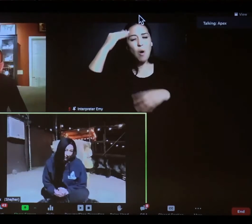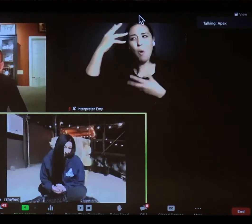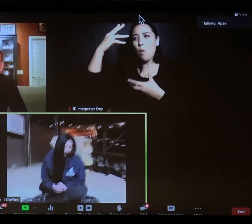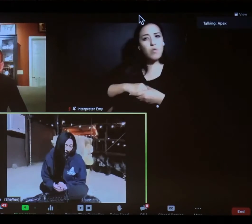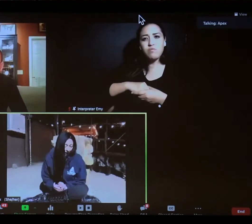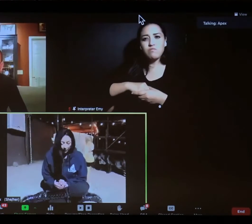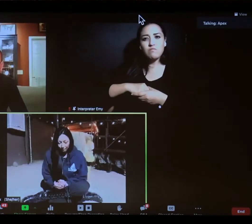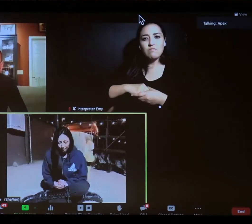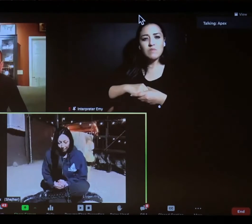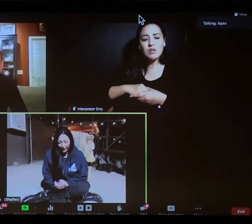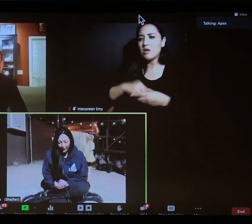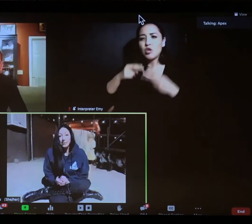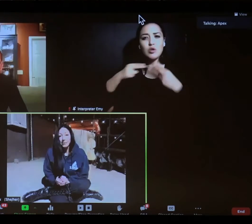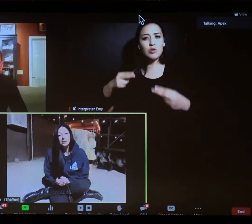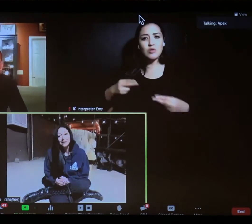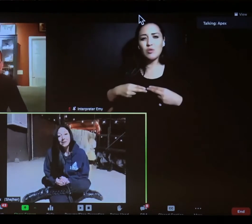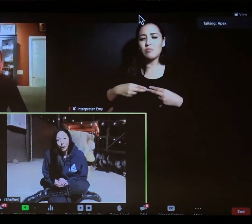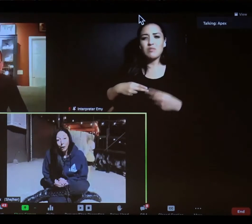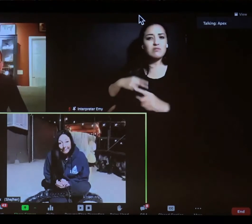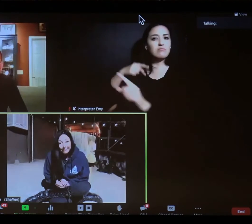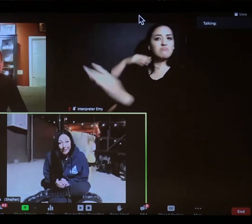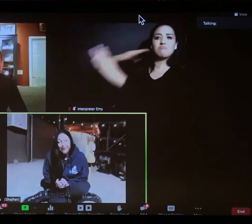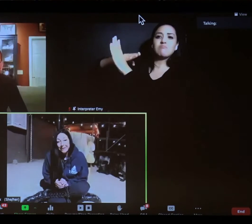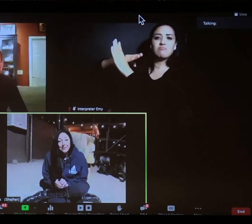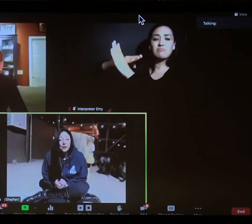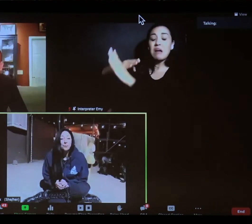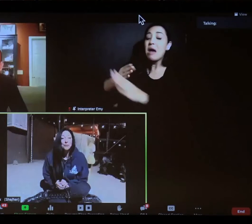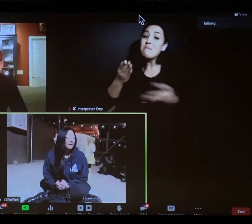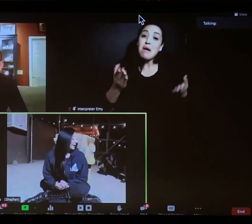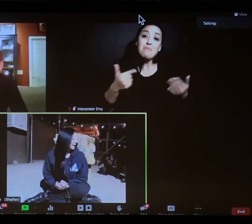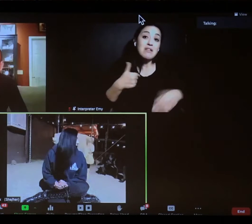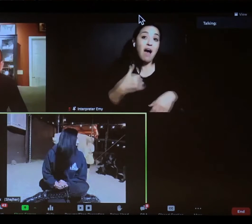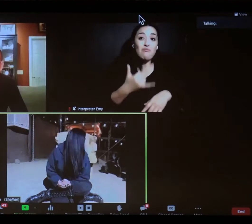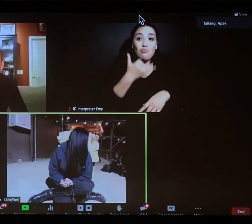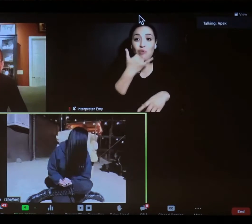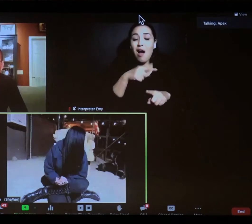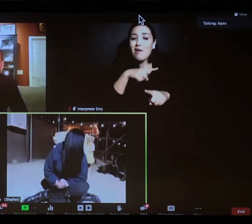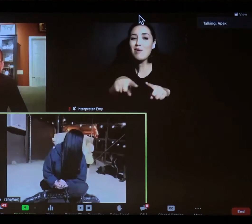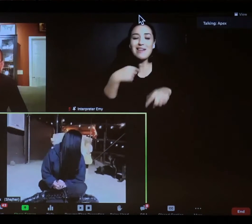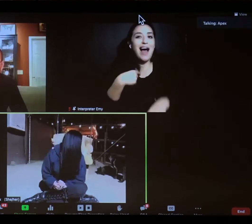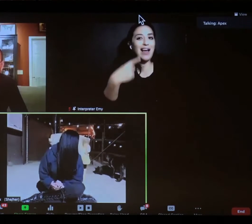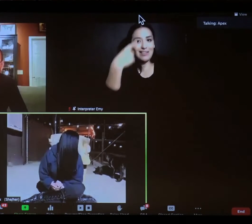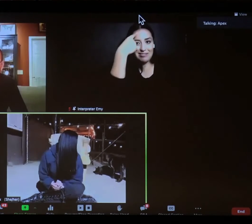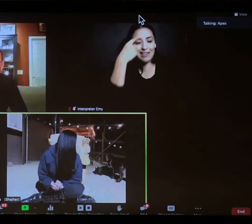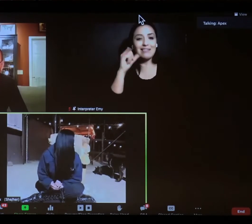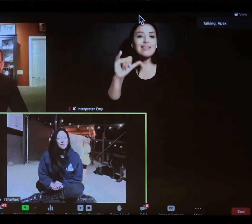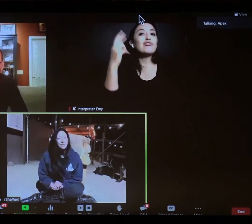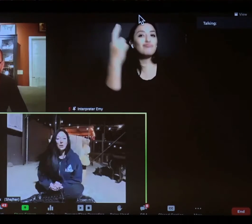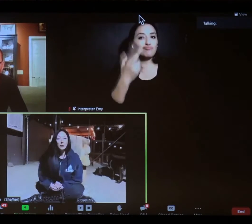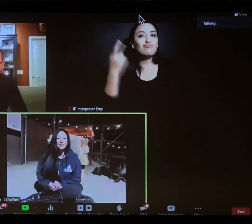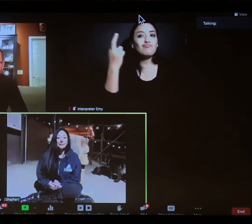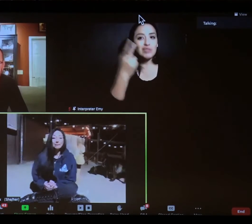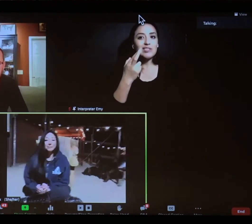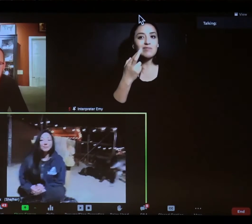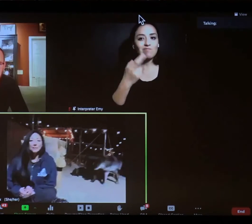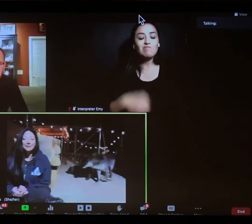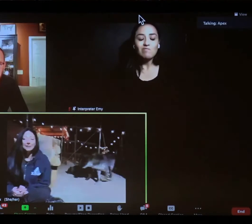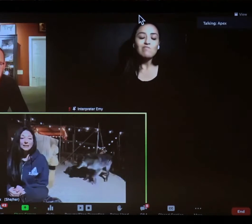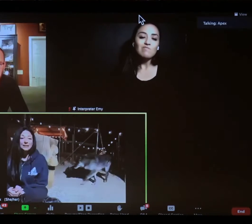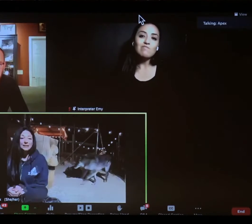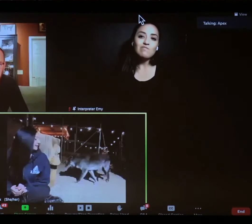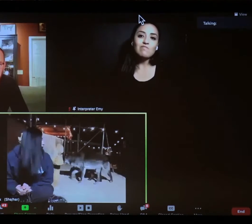it. I might be completely wrong, but that, I think that's probably